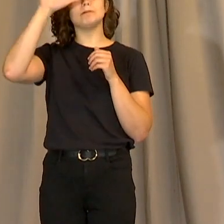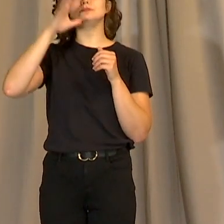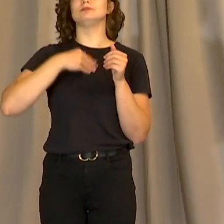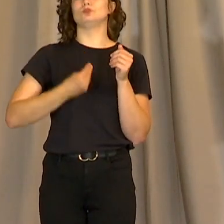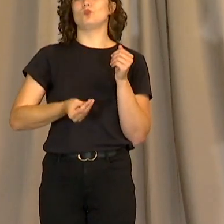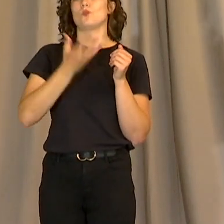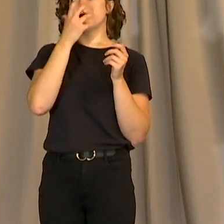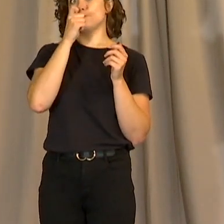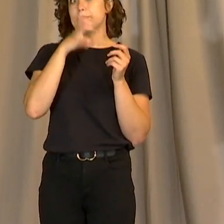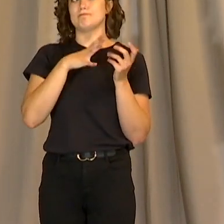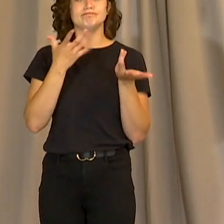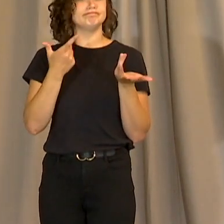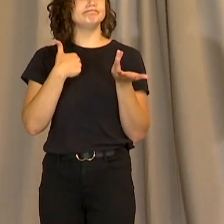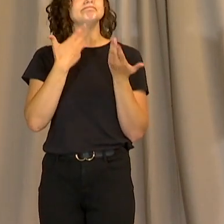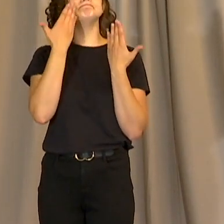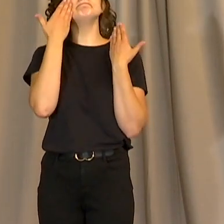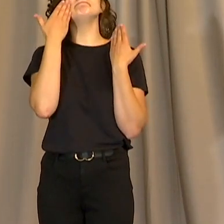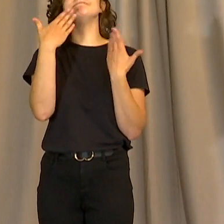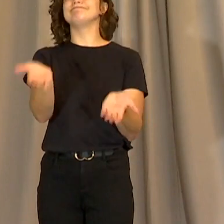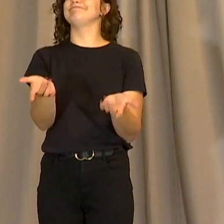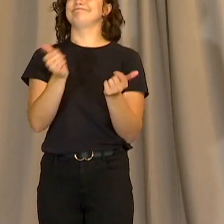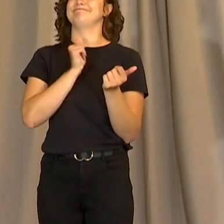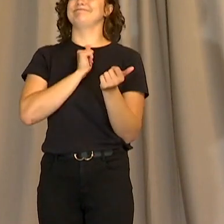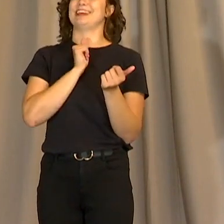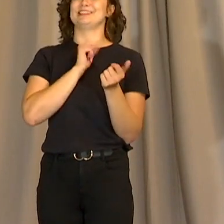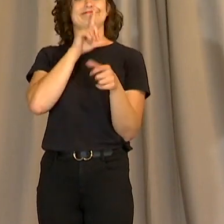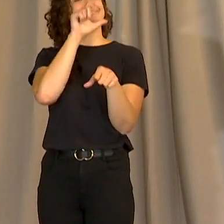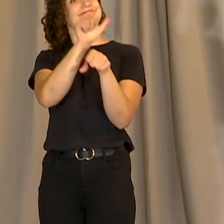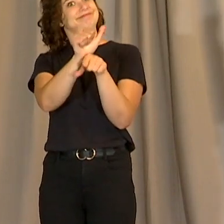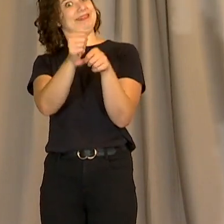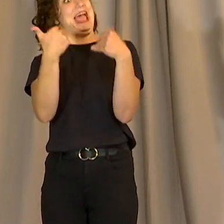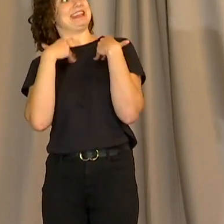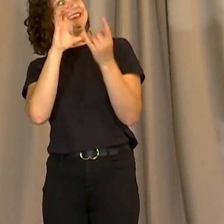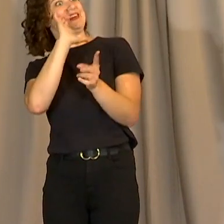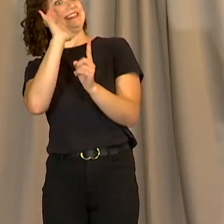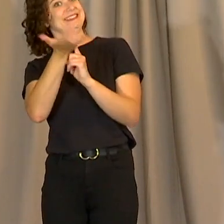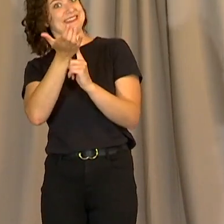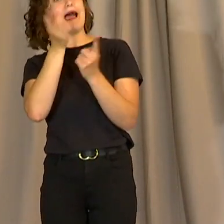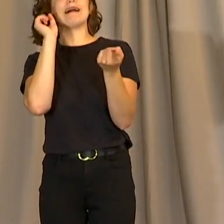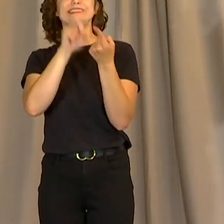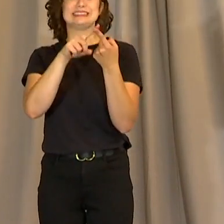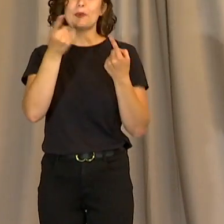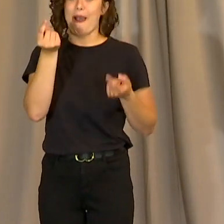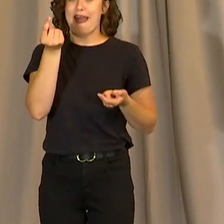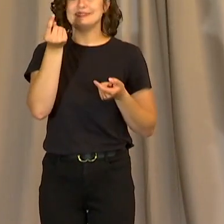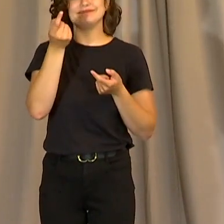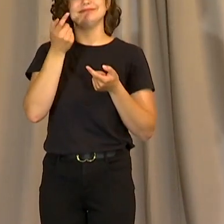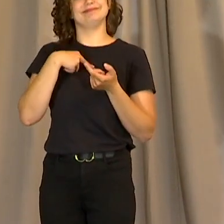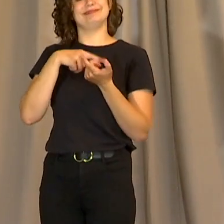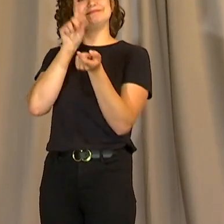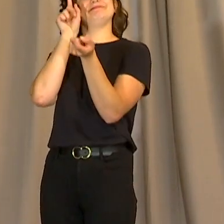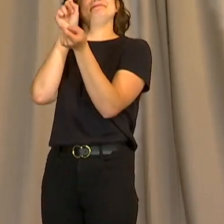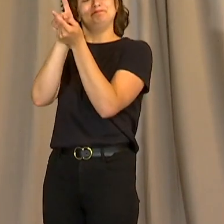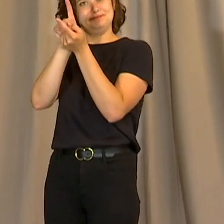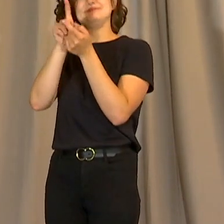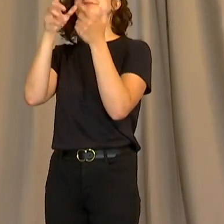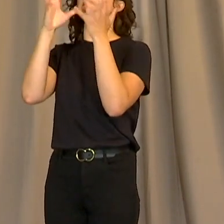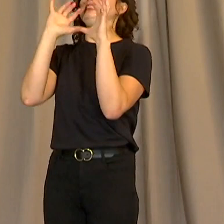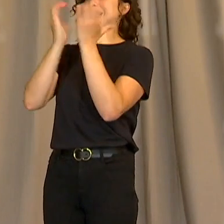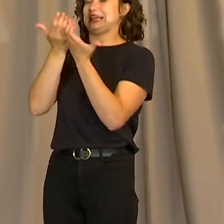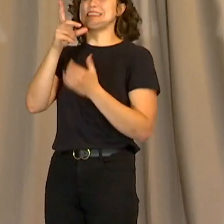I didn't know I had culture until I sat in a class with Dr. Rema, and she's like, okay, you got to explore